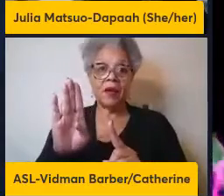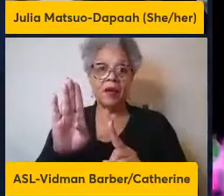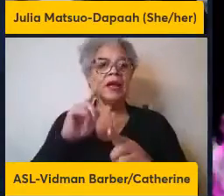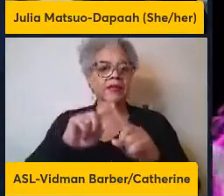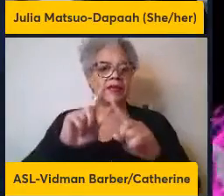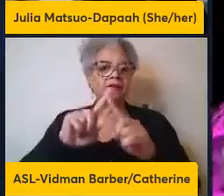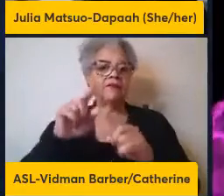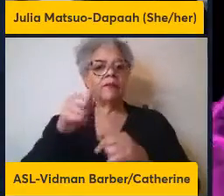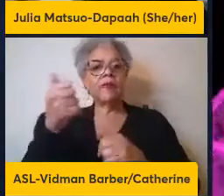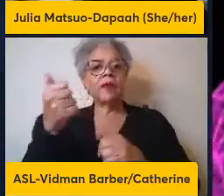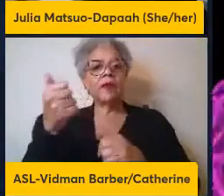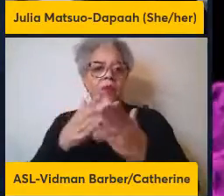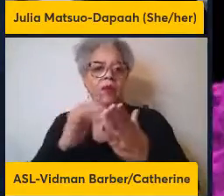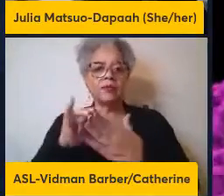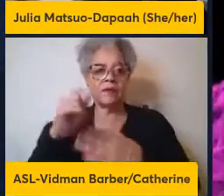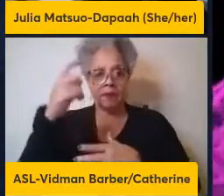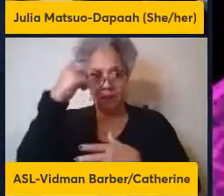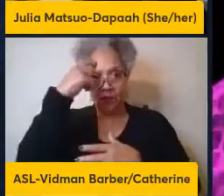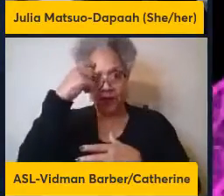of the brain.